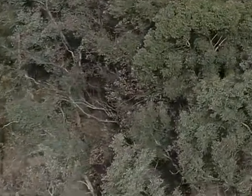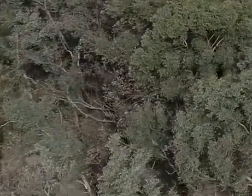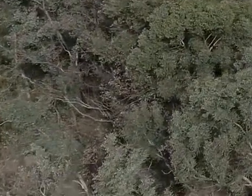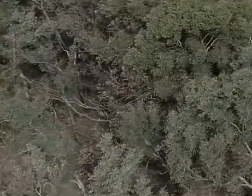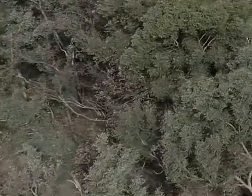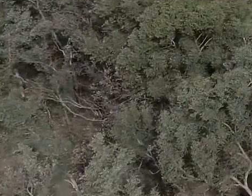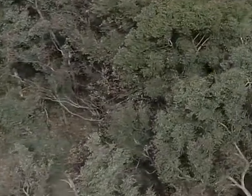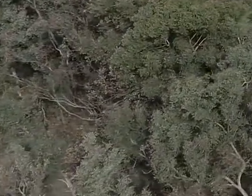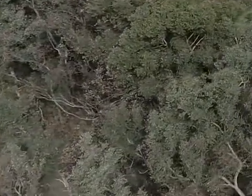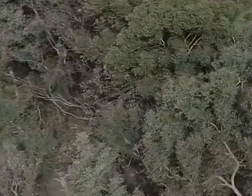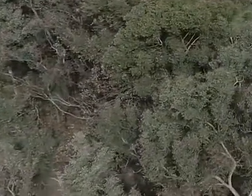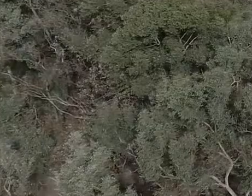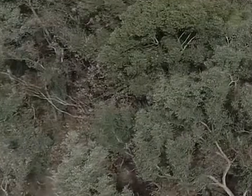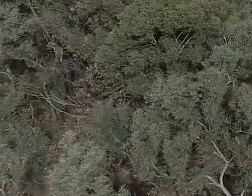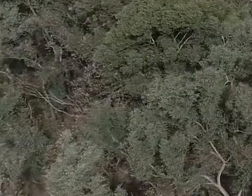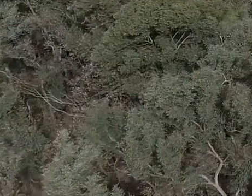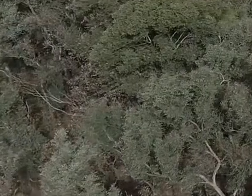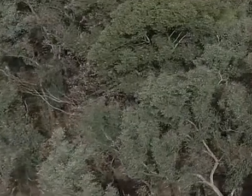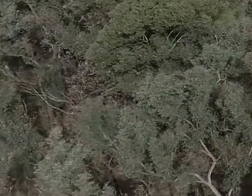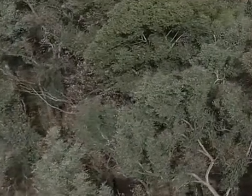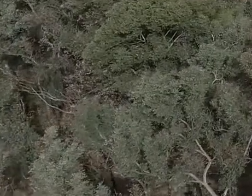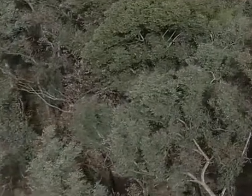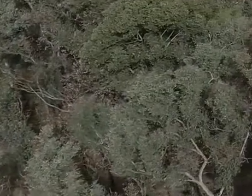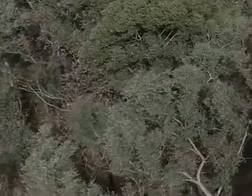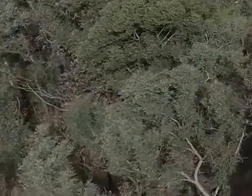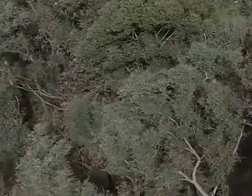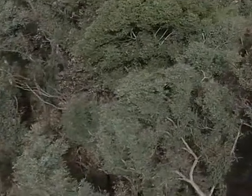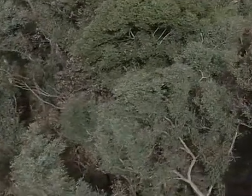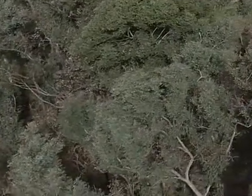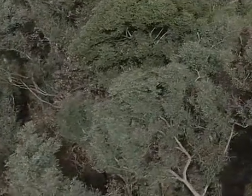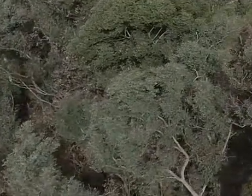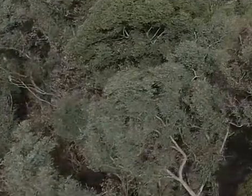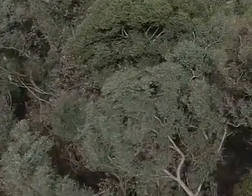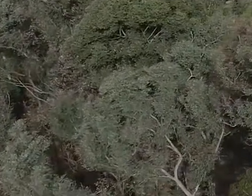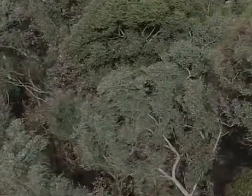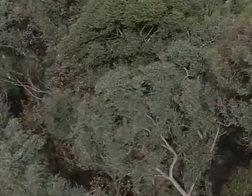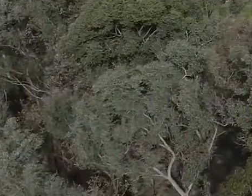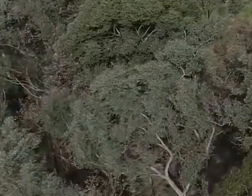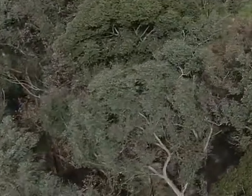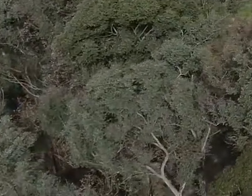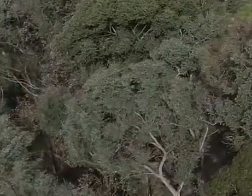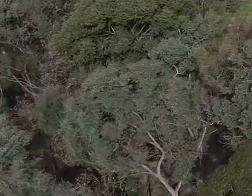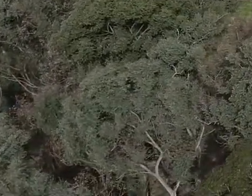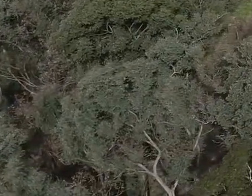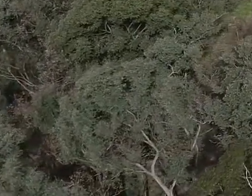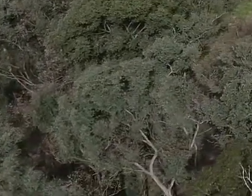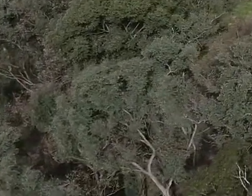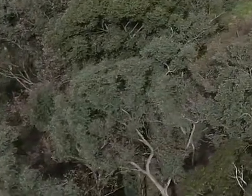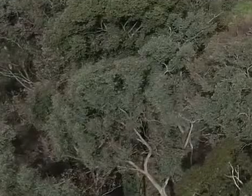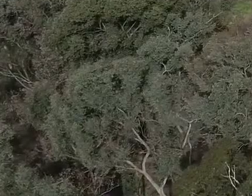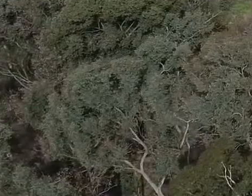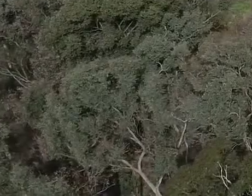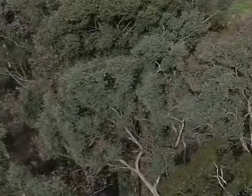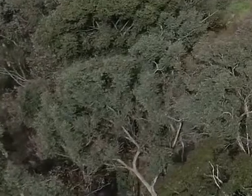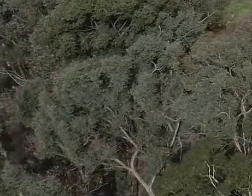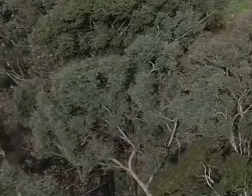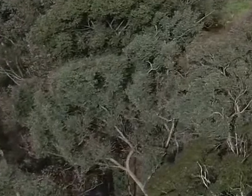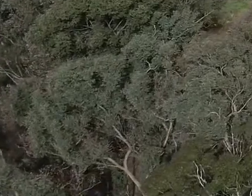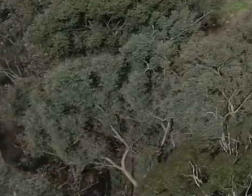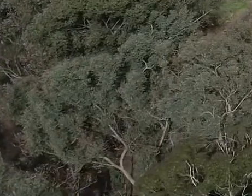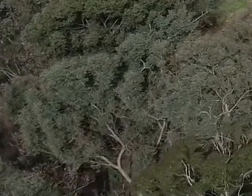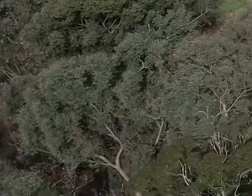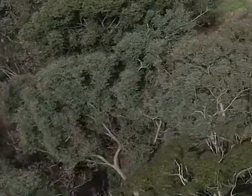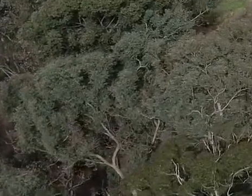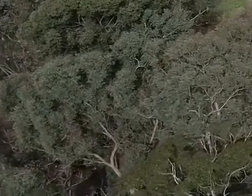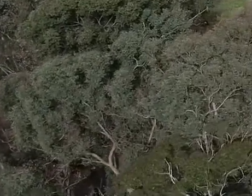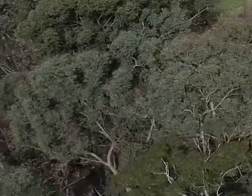actually helped us more with Mark's situation. Psychologically, getting back to my place was a big thing.